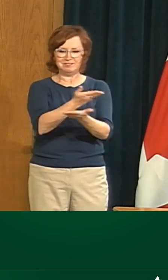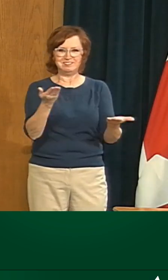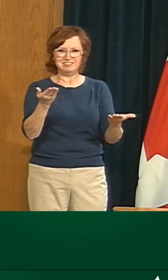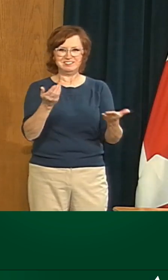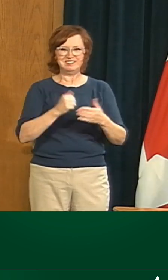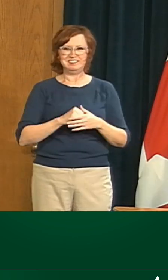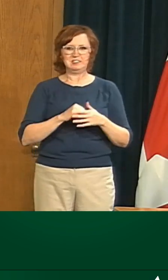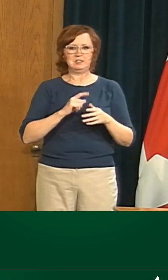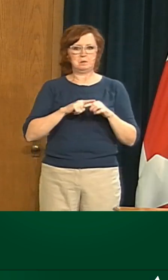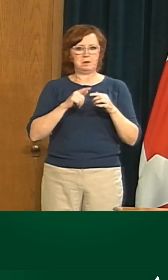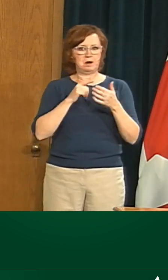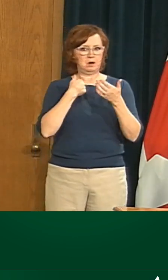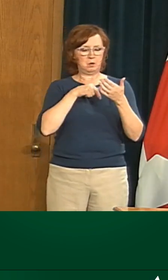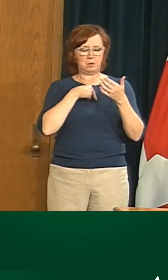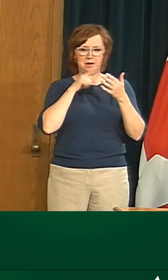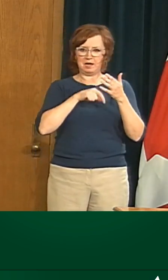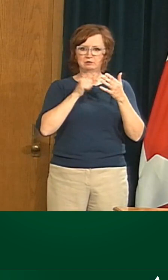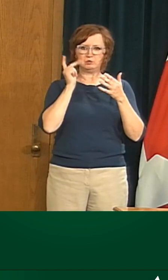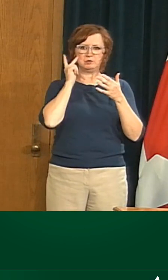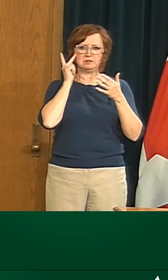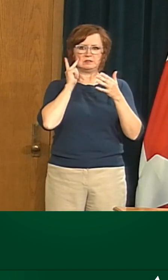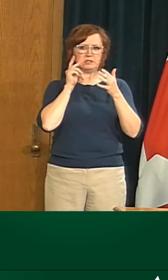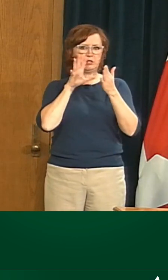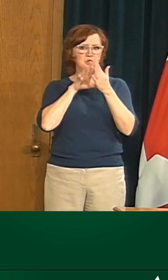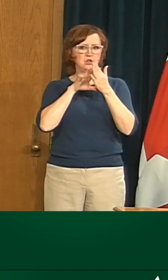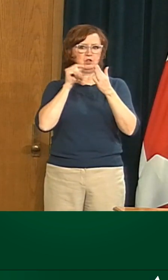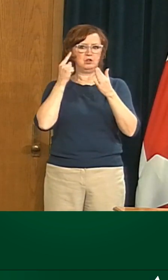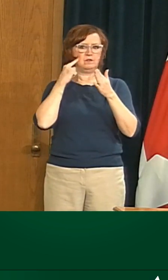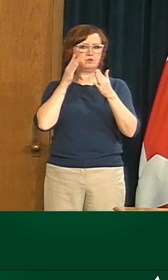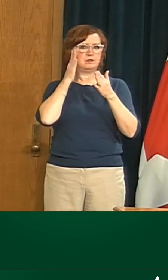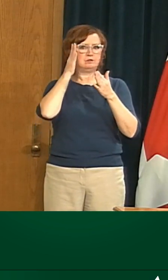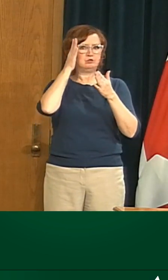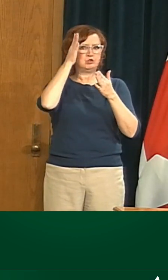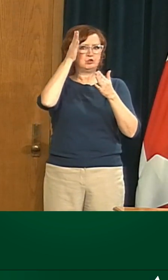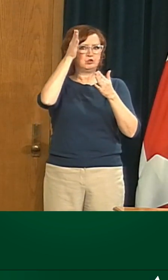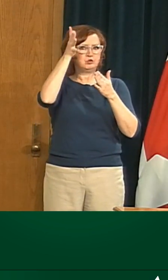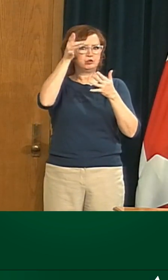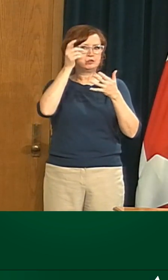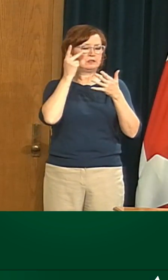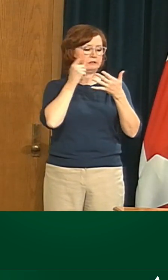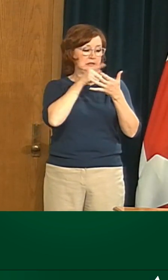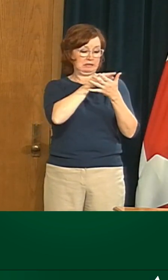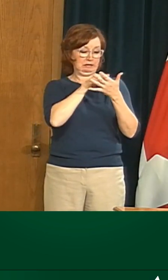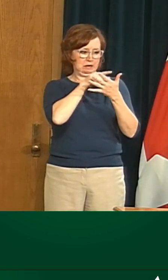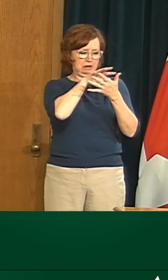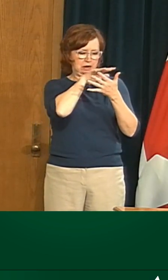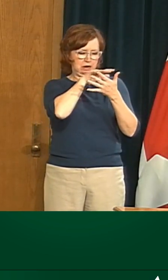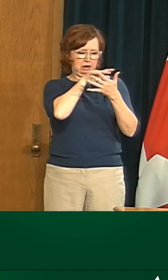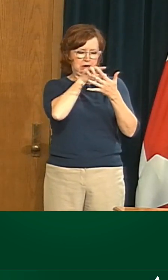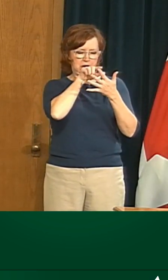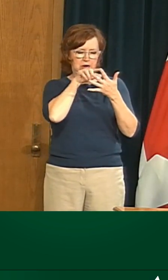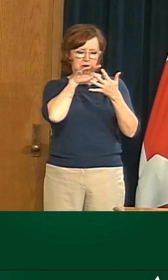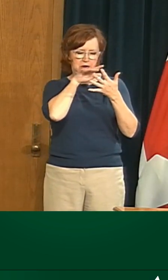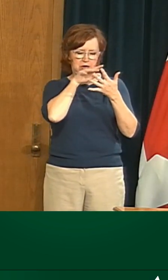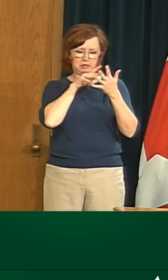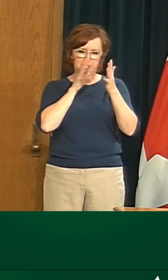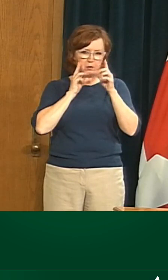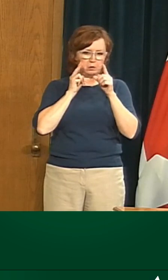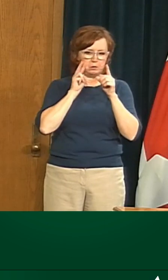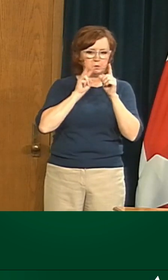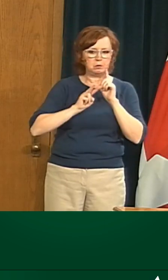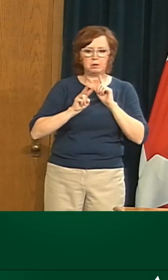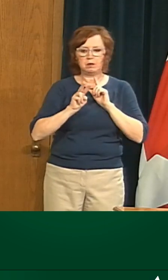to learn from that, but we already know that settings where there's close proximity of people in gatherings, where